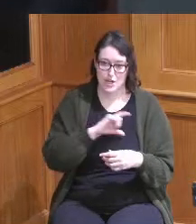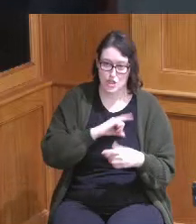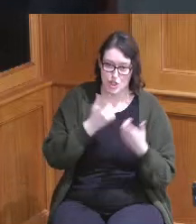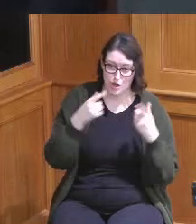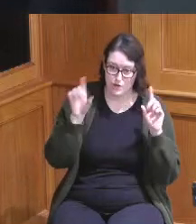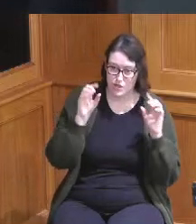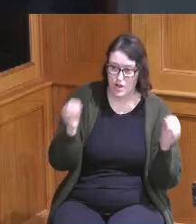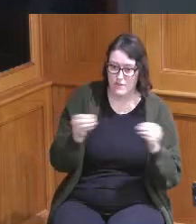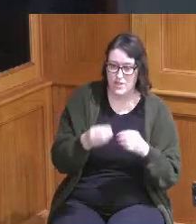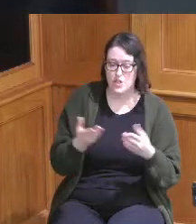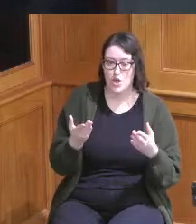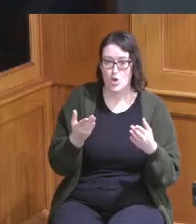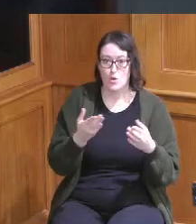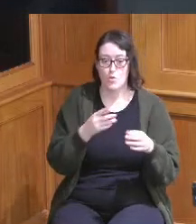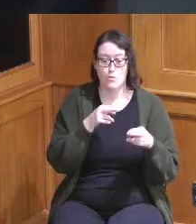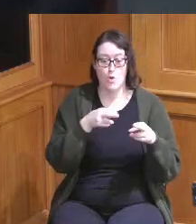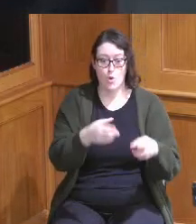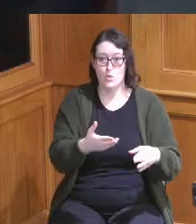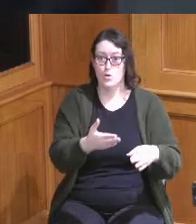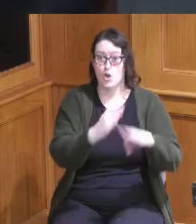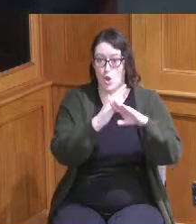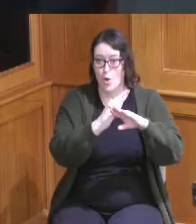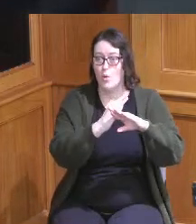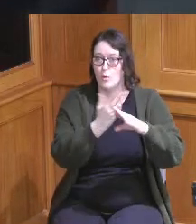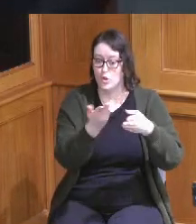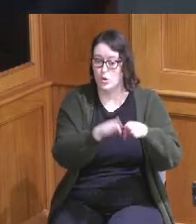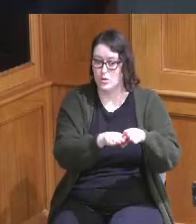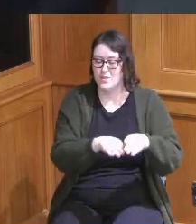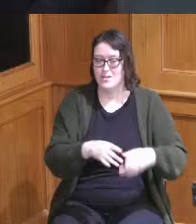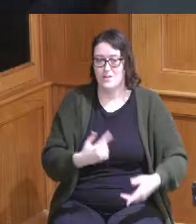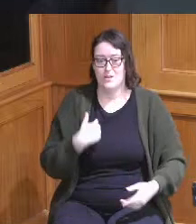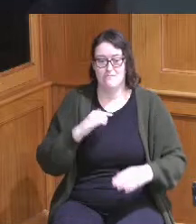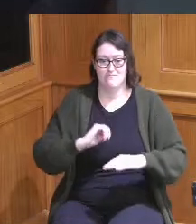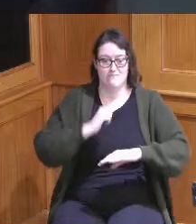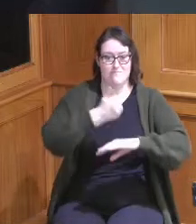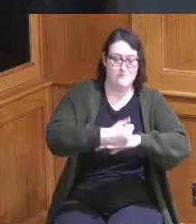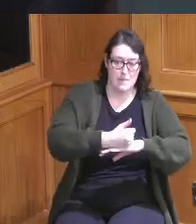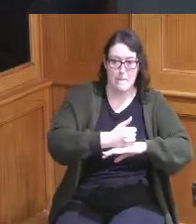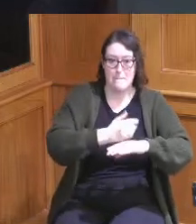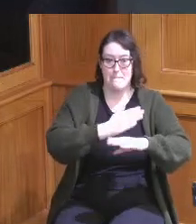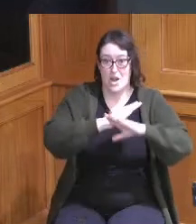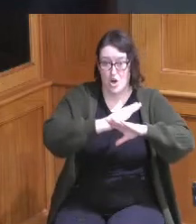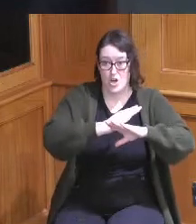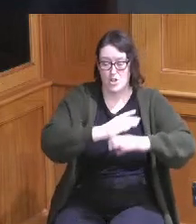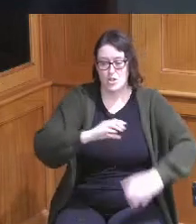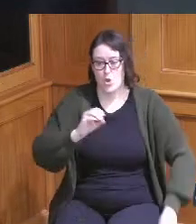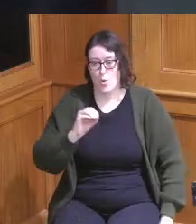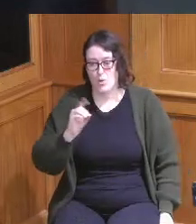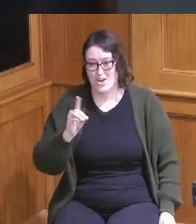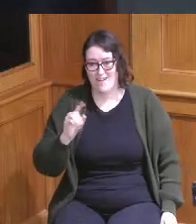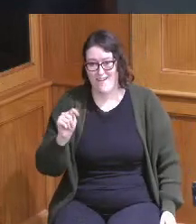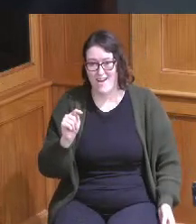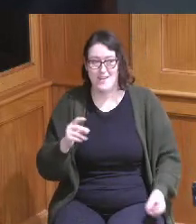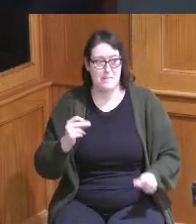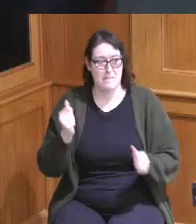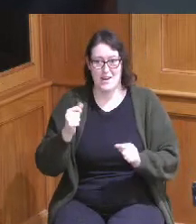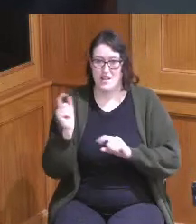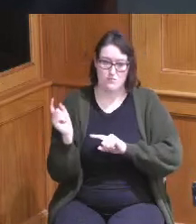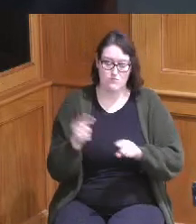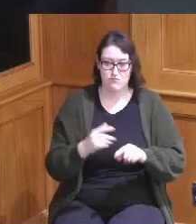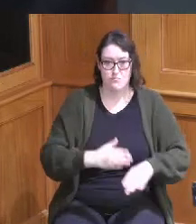closing the roads. We put up, in some cases, solid barriers, and ODOT came out immediately and put those out. And then